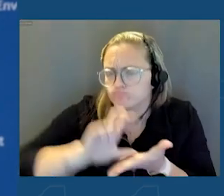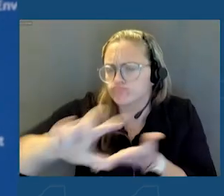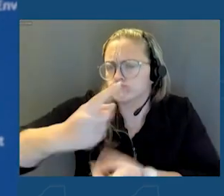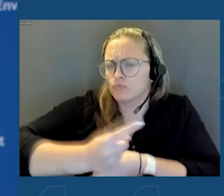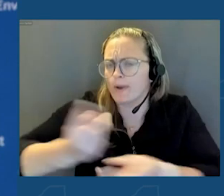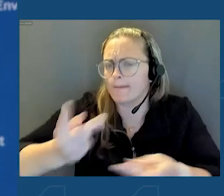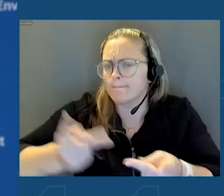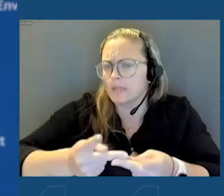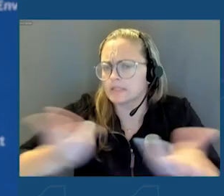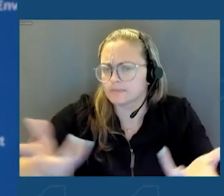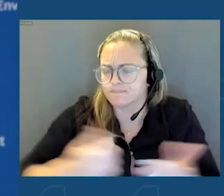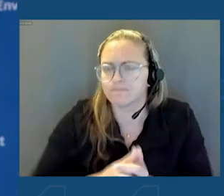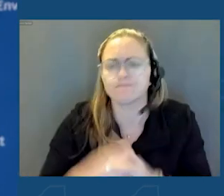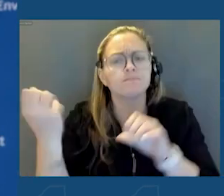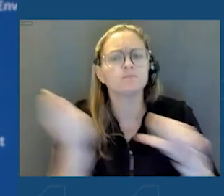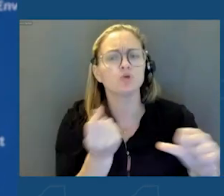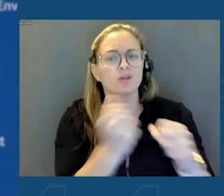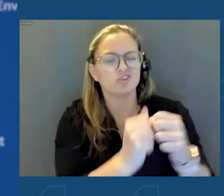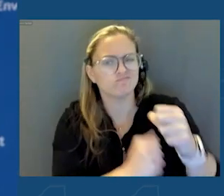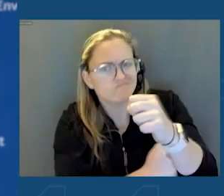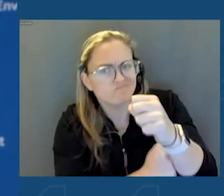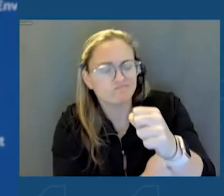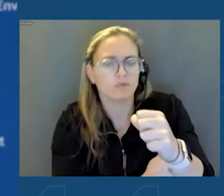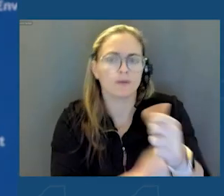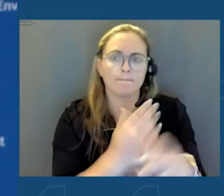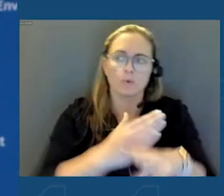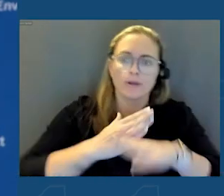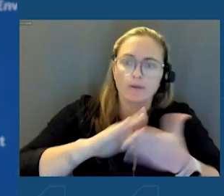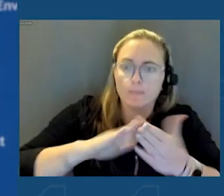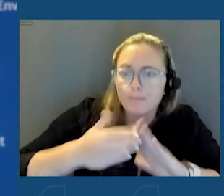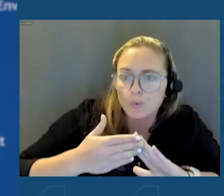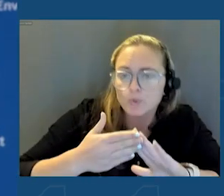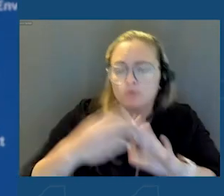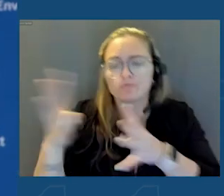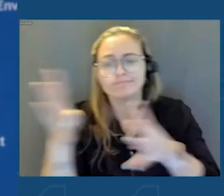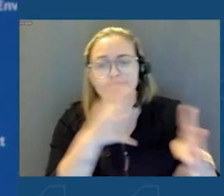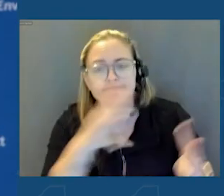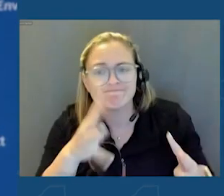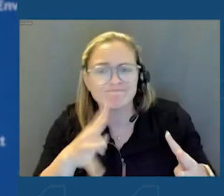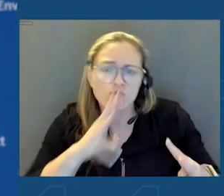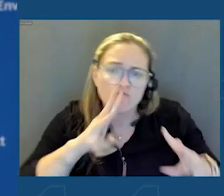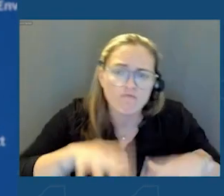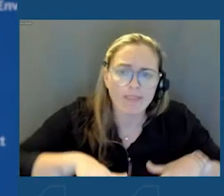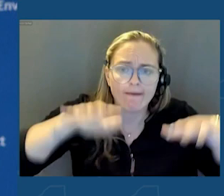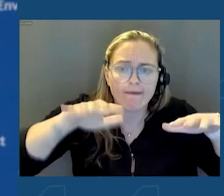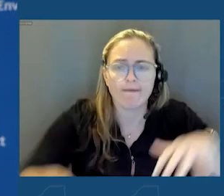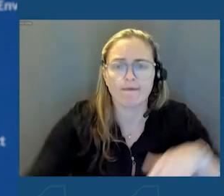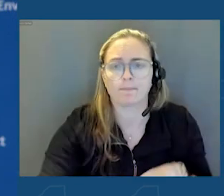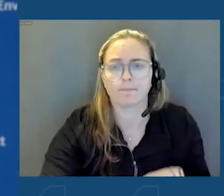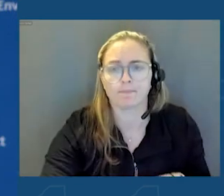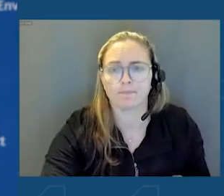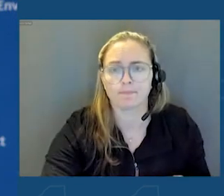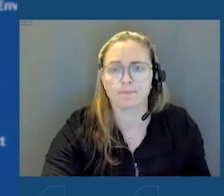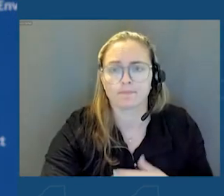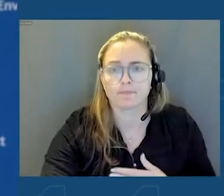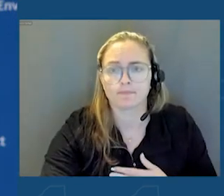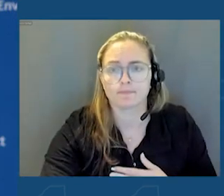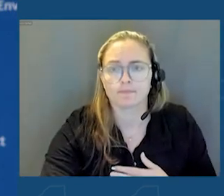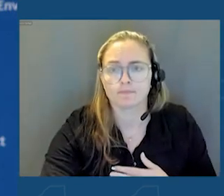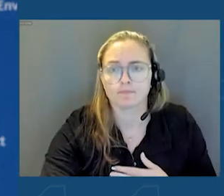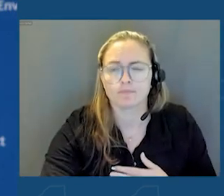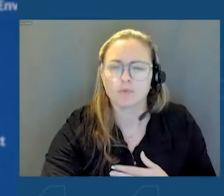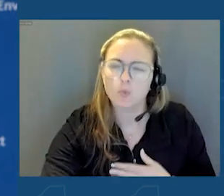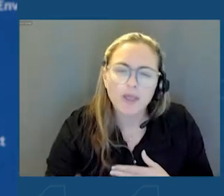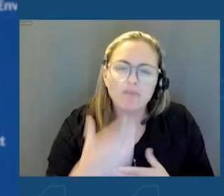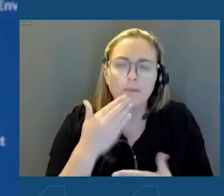critical infrastructure, protect our communities from these storms and the severe flooding. We're already building a strong track record toward getting these